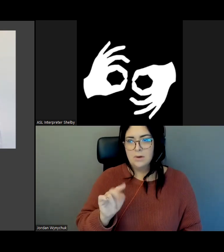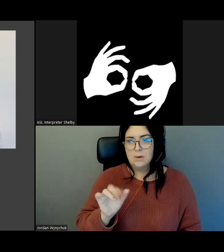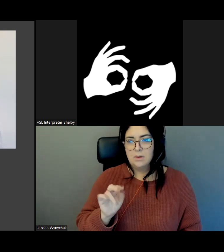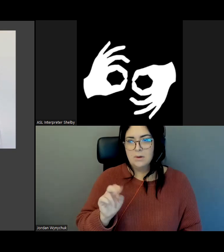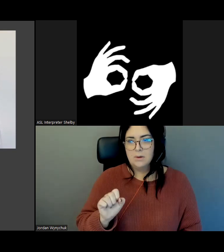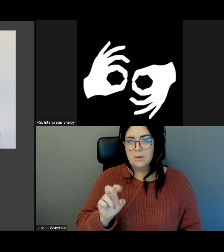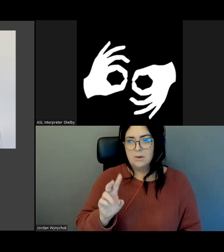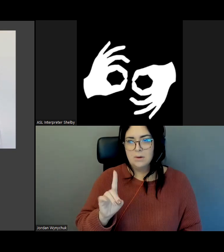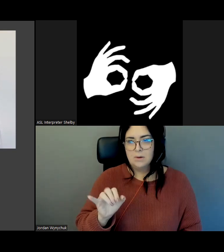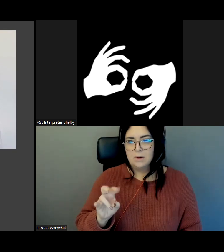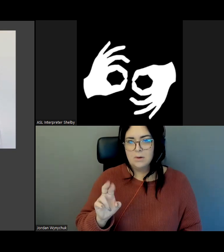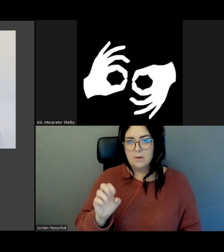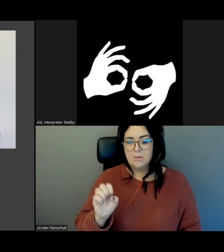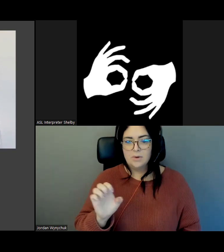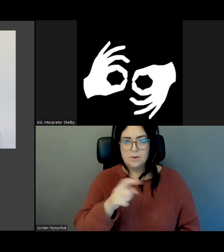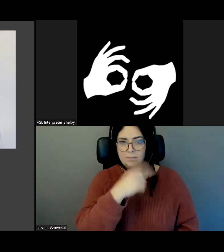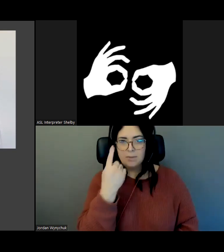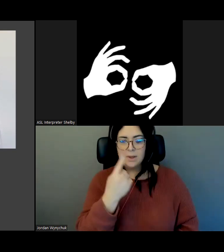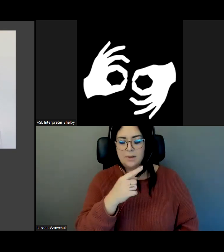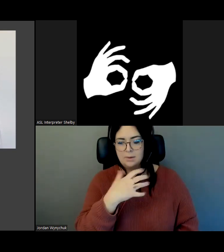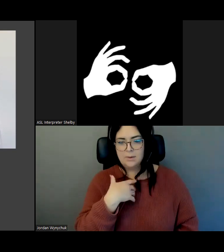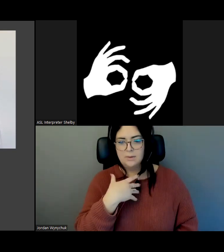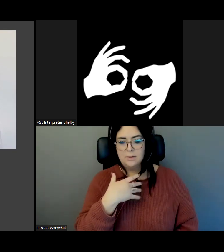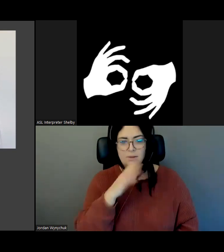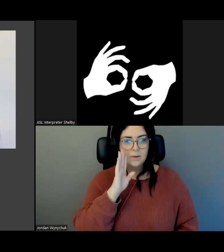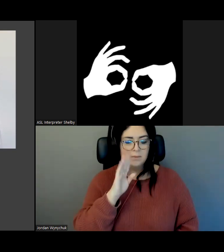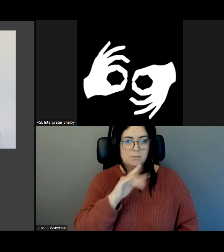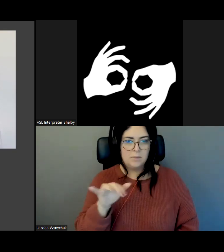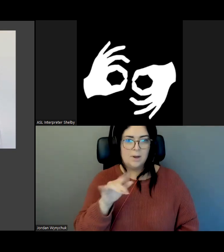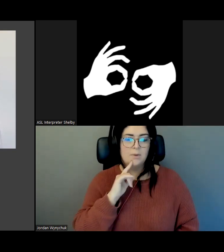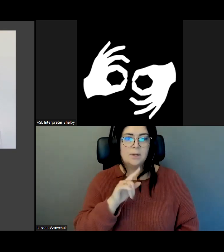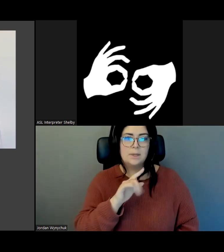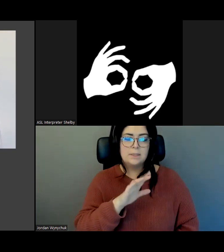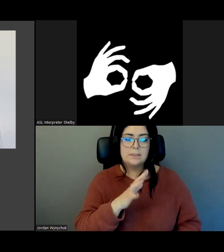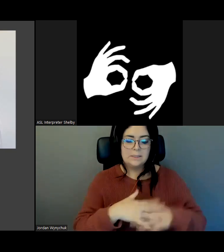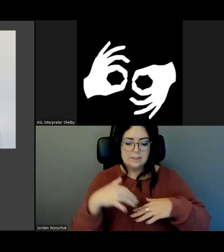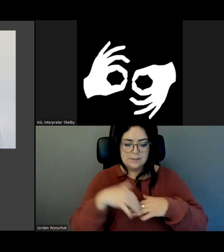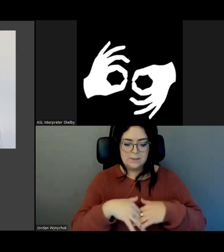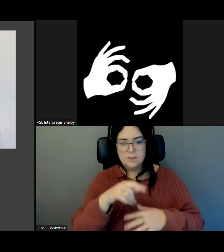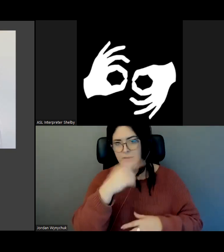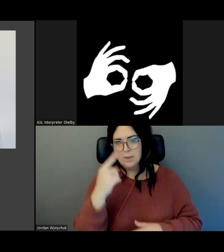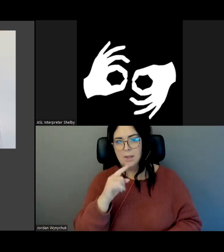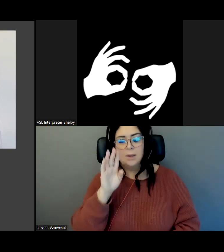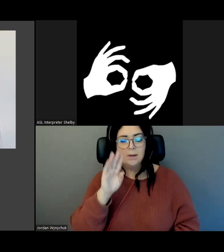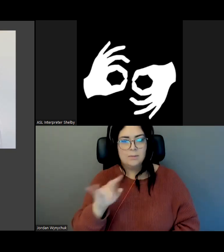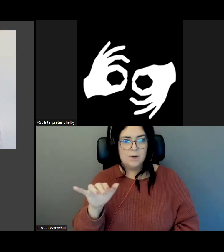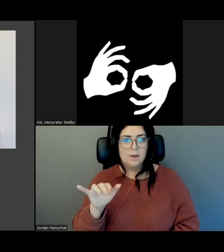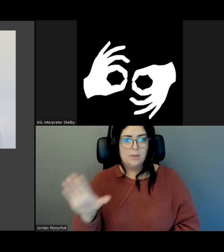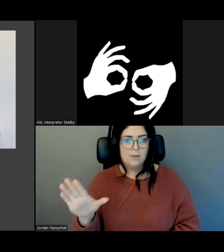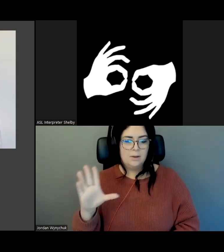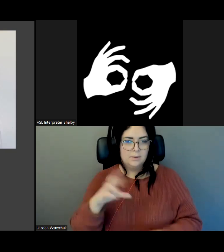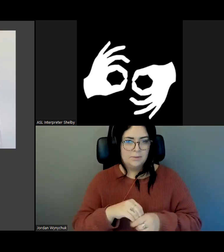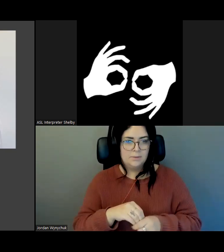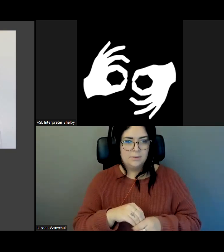brown represent Indigenous, Black, Brown, and Latinx contributions to our community that have historically been overlooked. So,